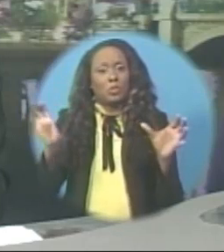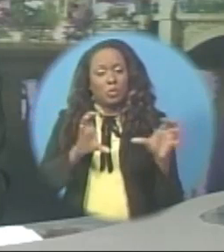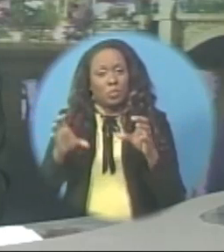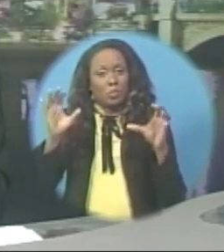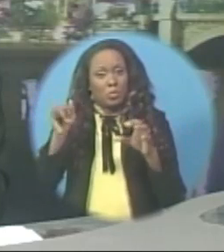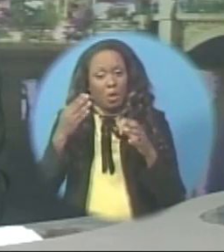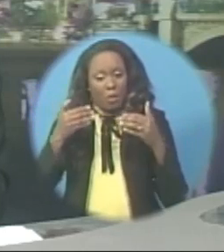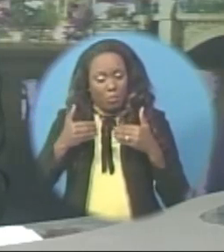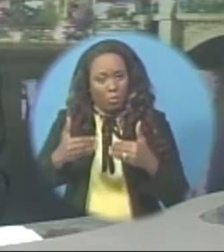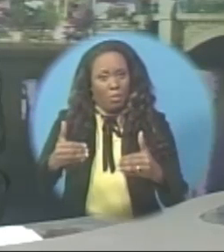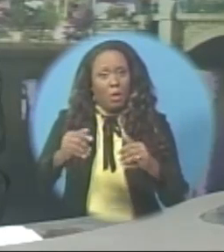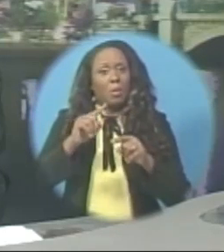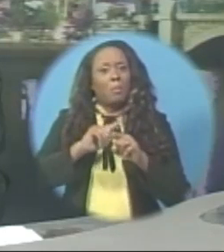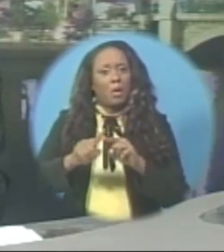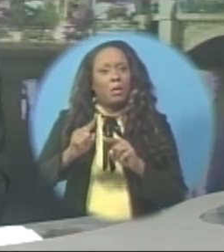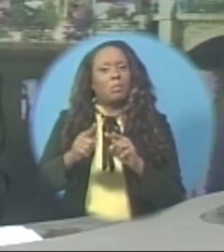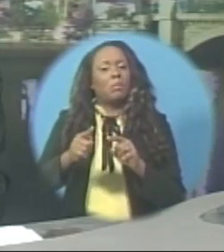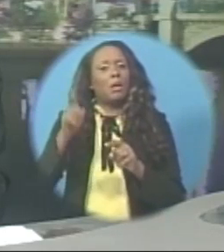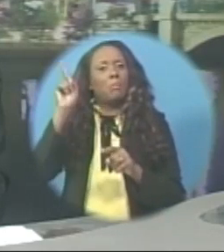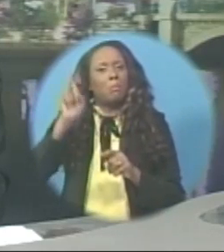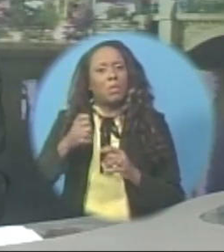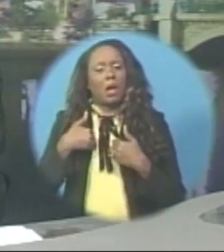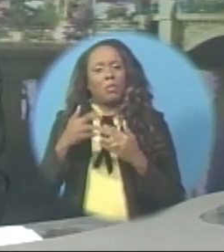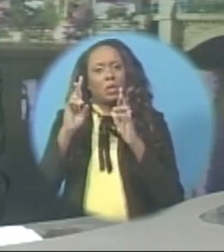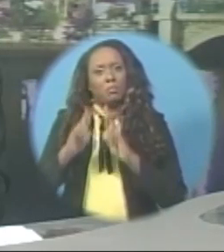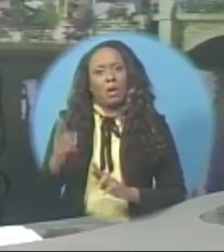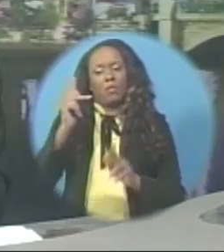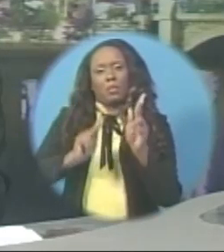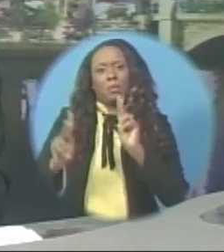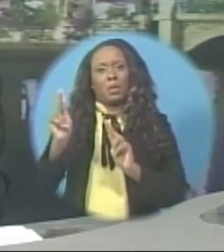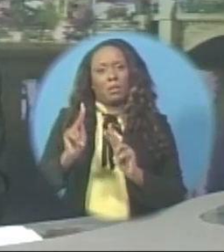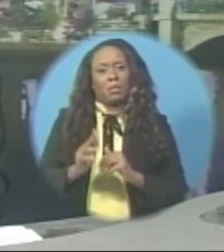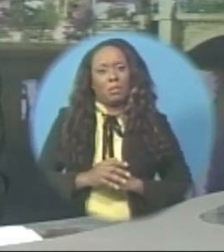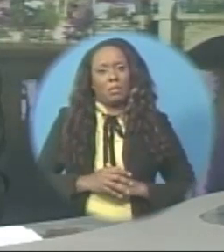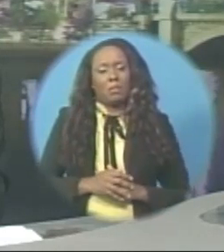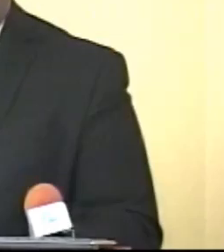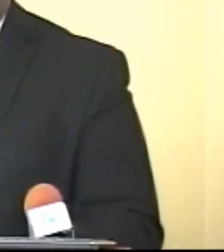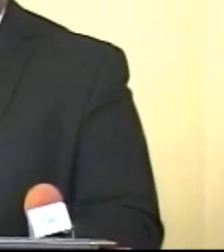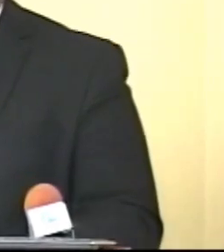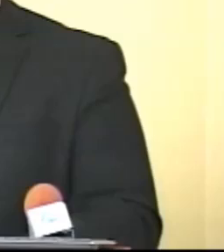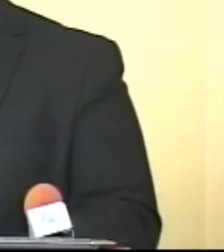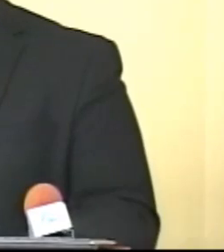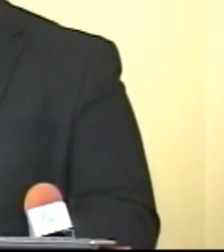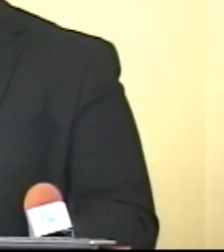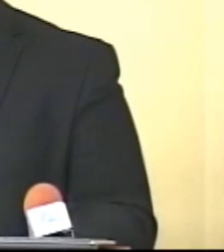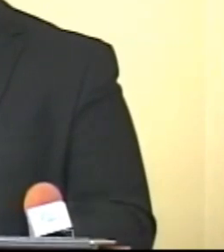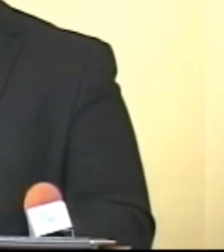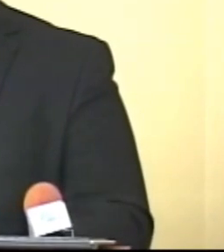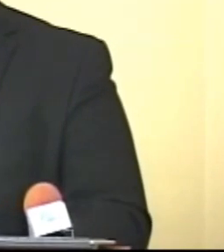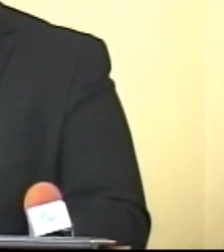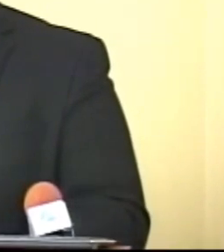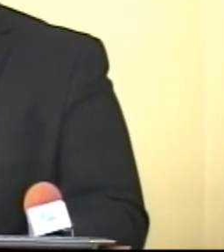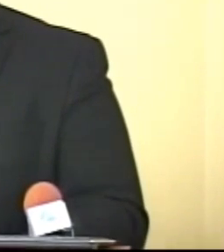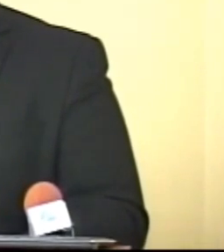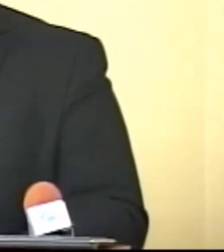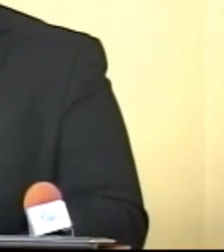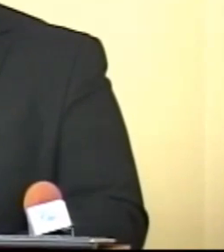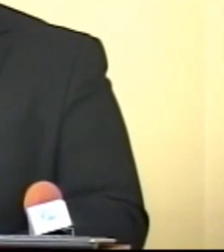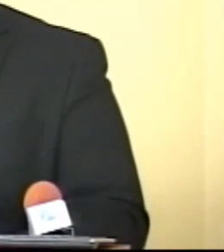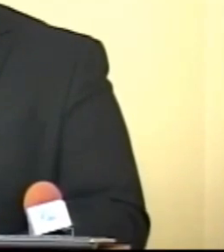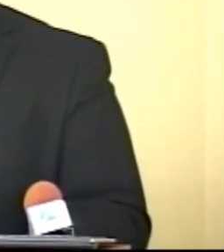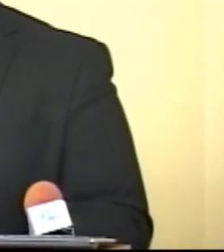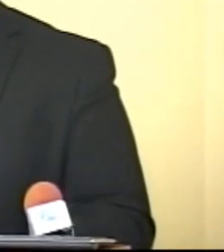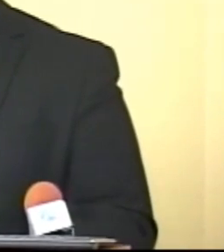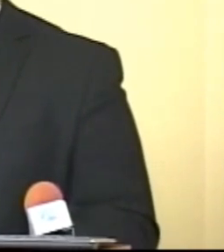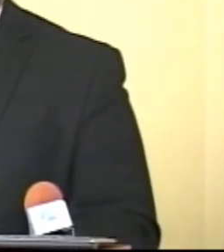he says it should be done with the utmost respect. If the occasion warrants refusal of entry or